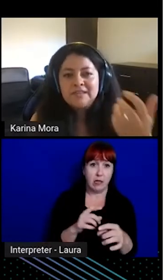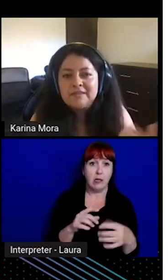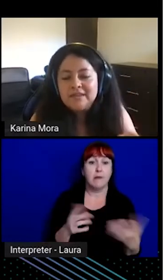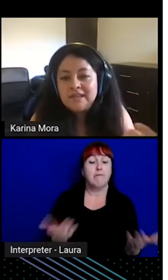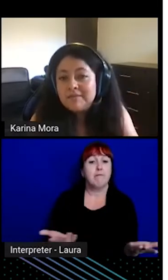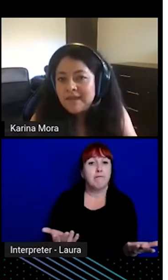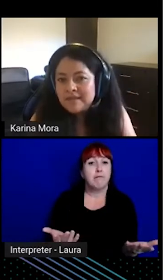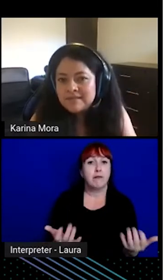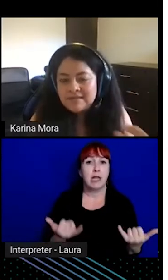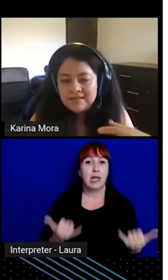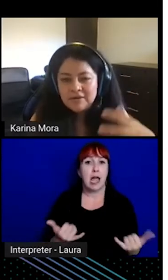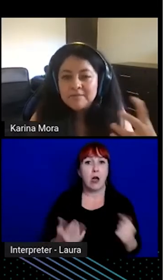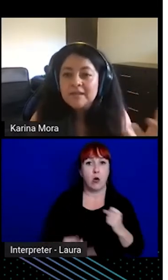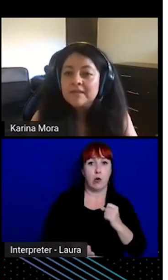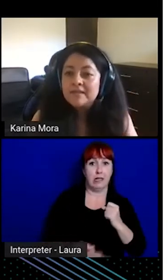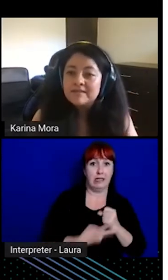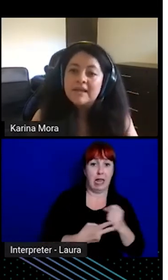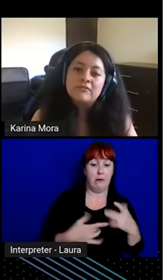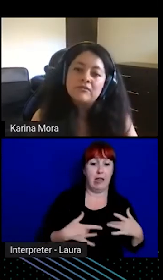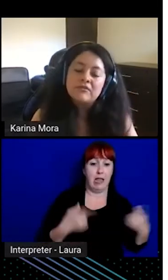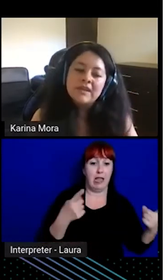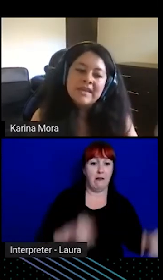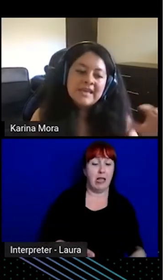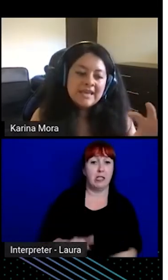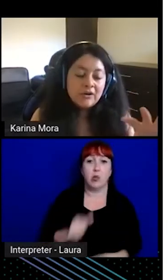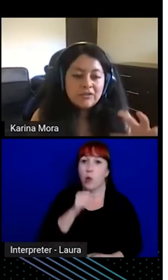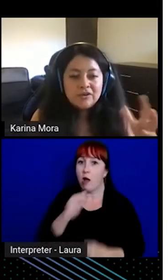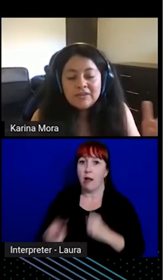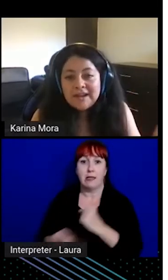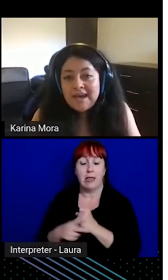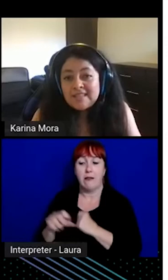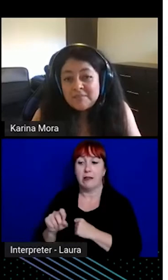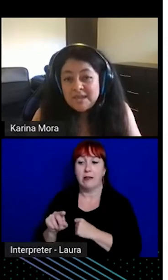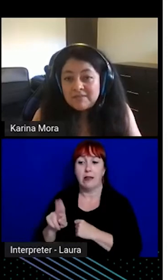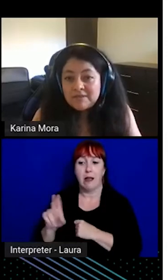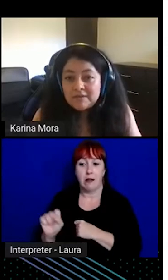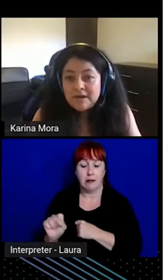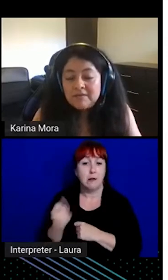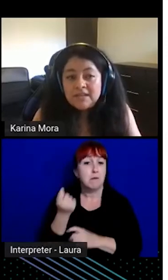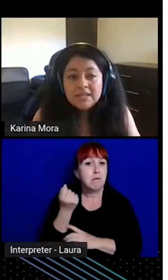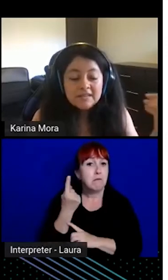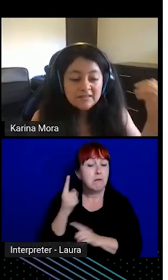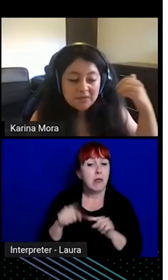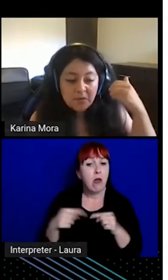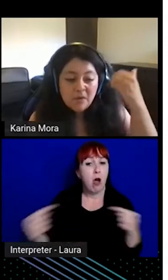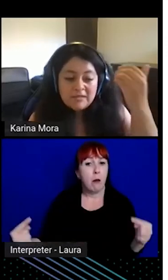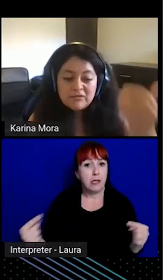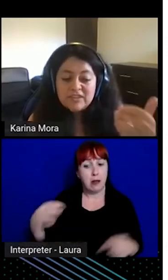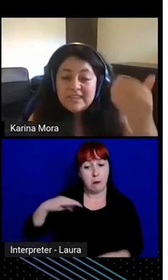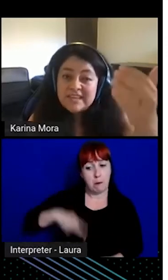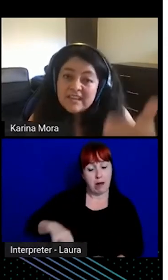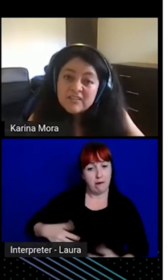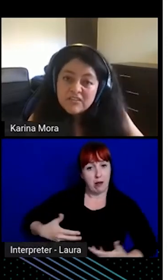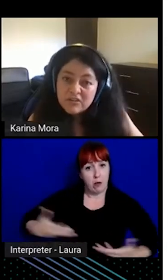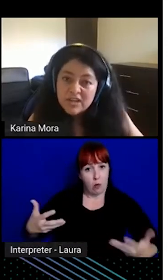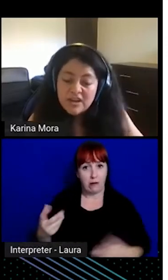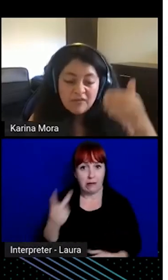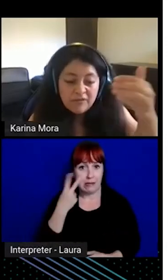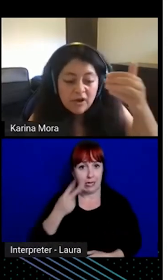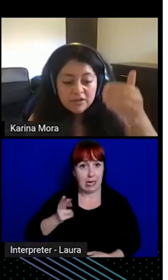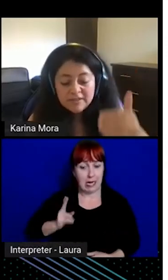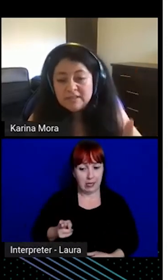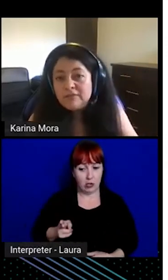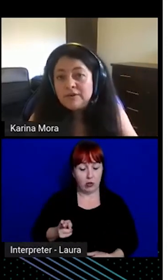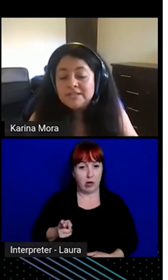now saving events instead of saving the status. On the other hand, the benefit of having it is if you want to see the history